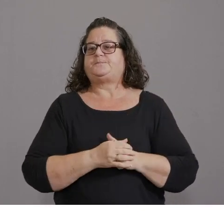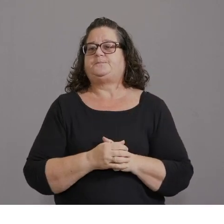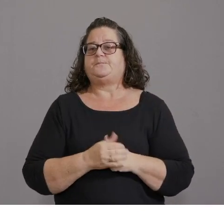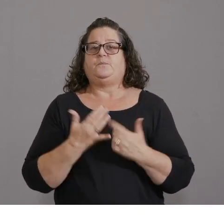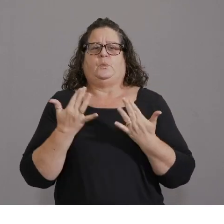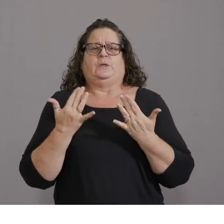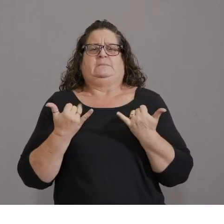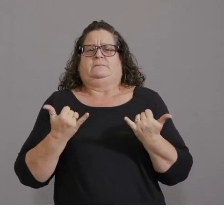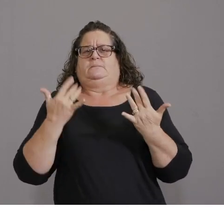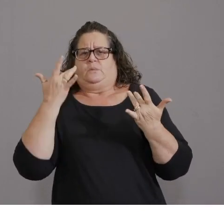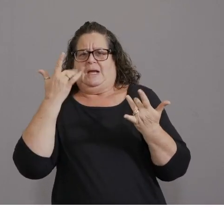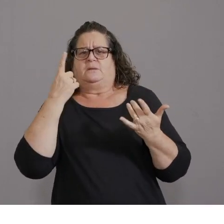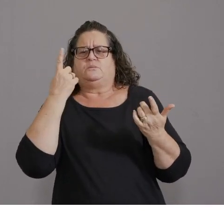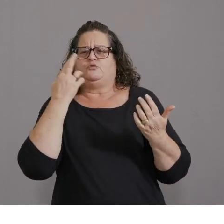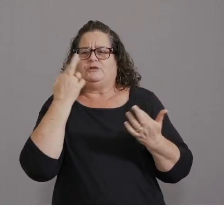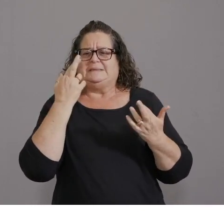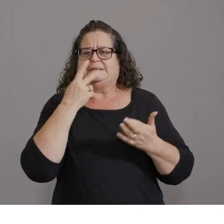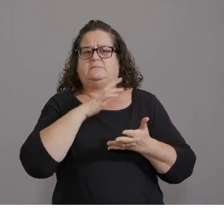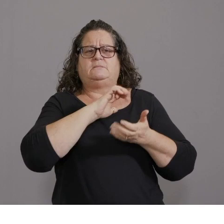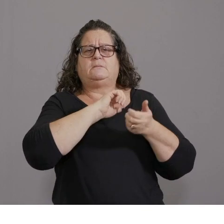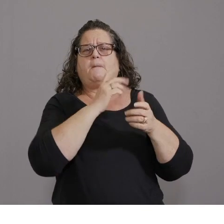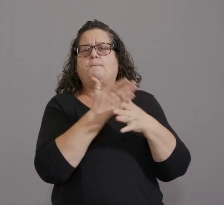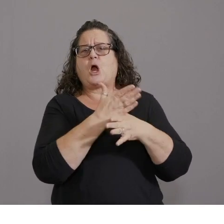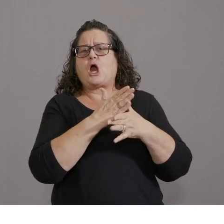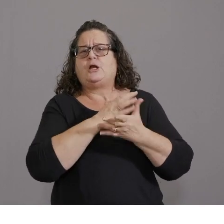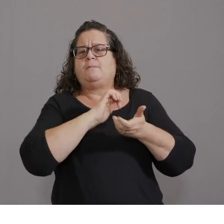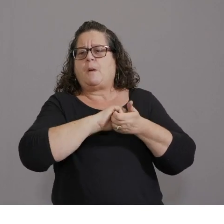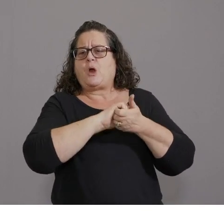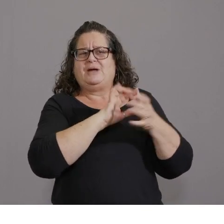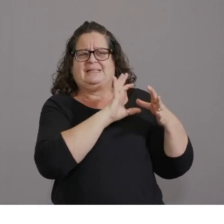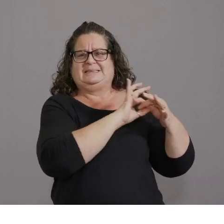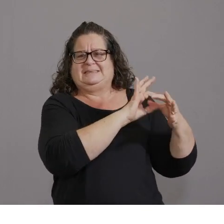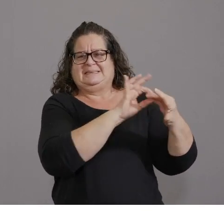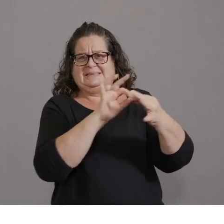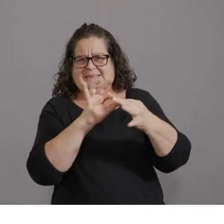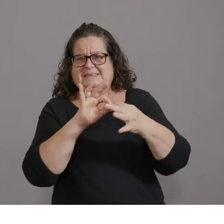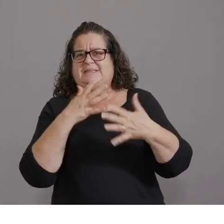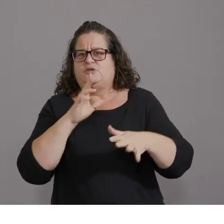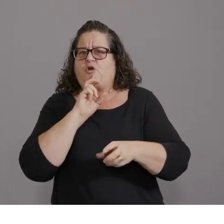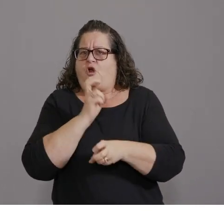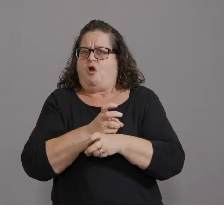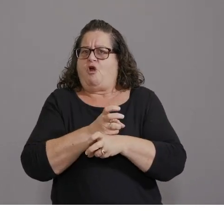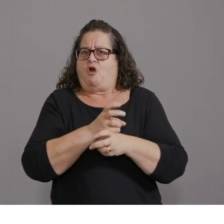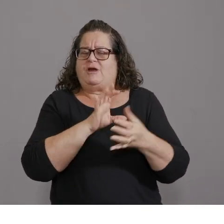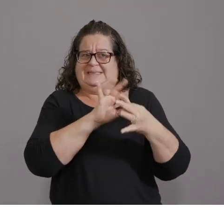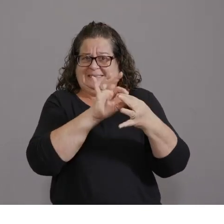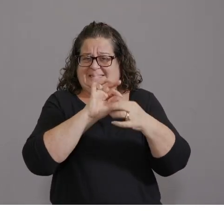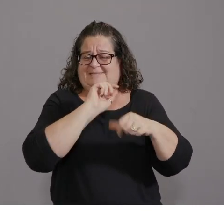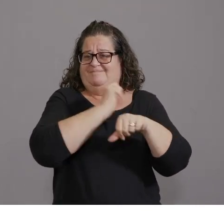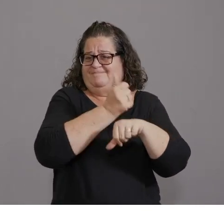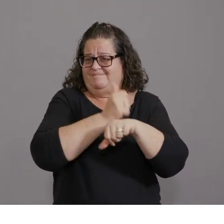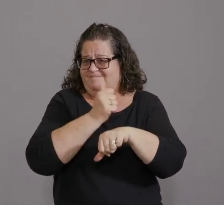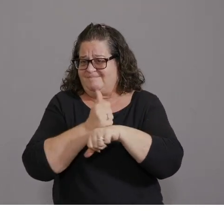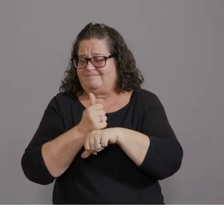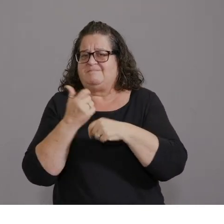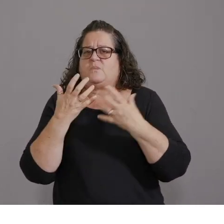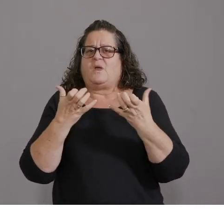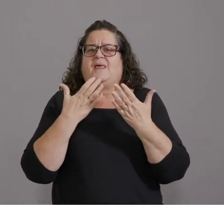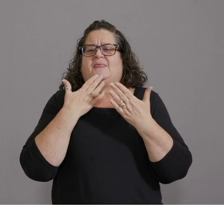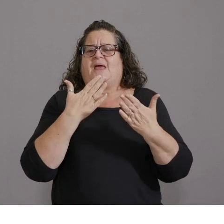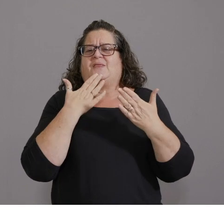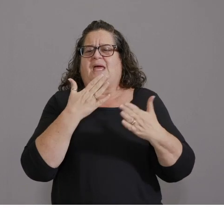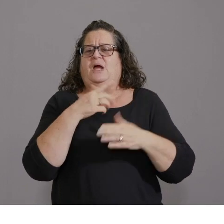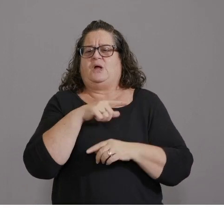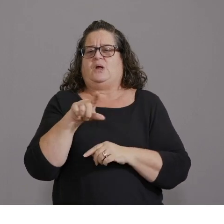endeavor possible. It's a whole community partnership. And again, we just want to thank the Department of Emergency and Military Affairs,